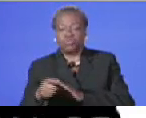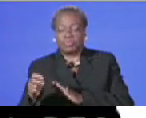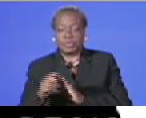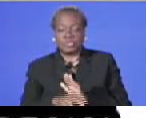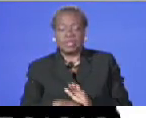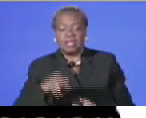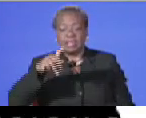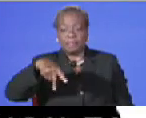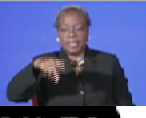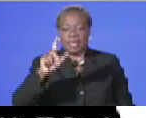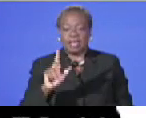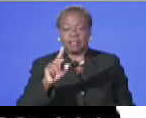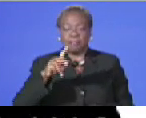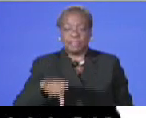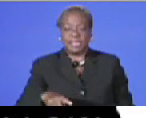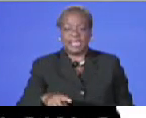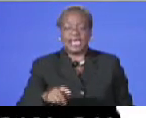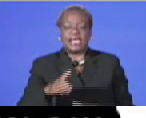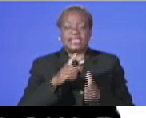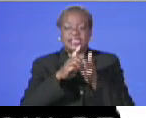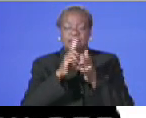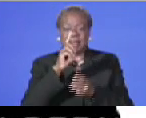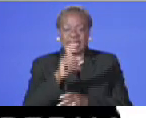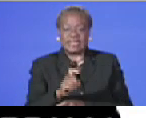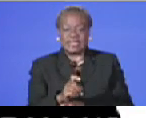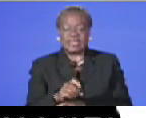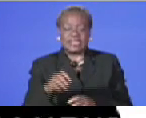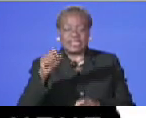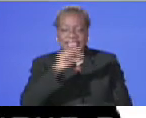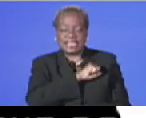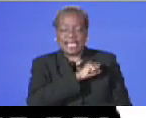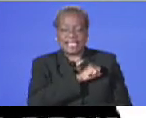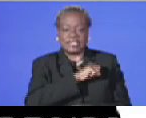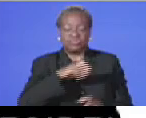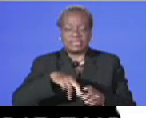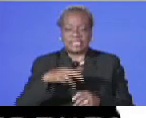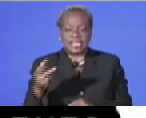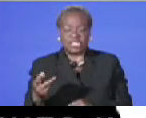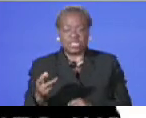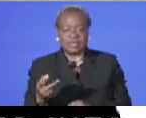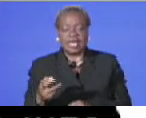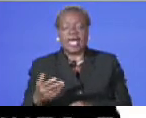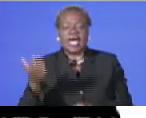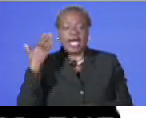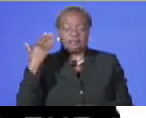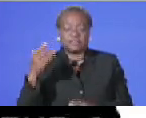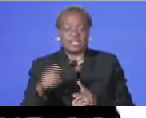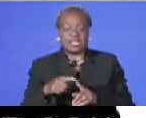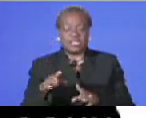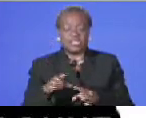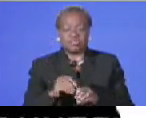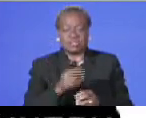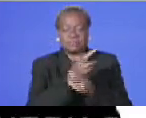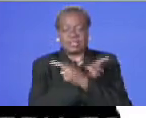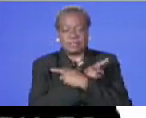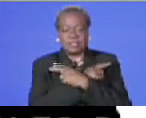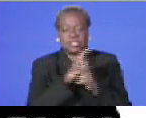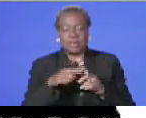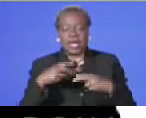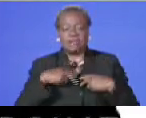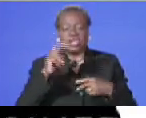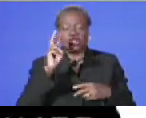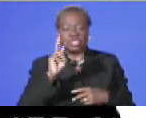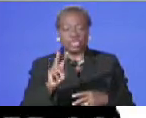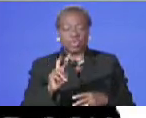The Progressive Liberal Party demanded Sands' resignation after he took responsibility for allowing what was at the time believed to be two American